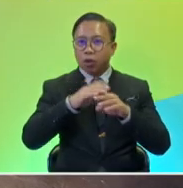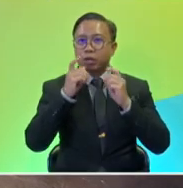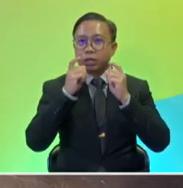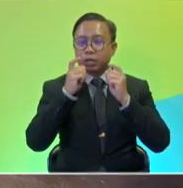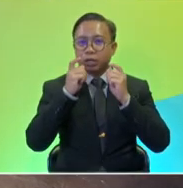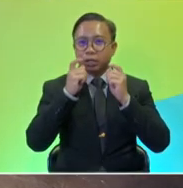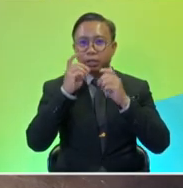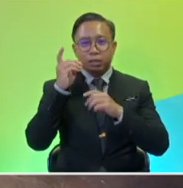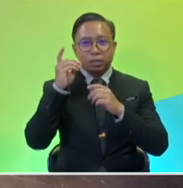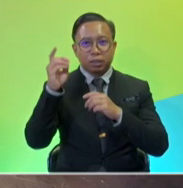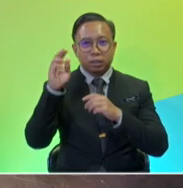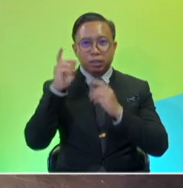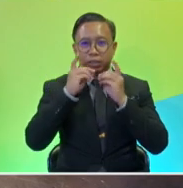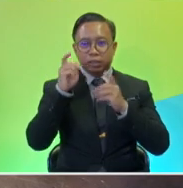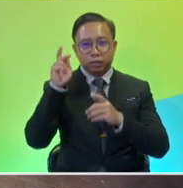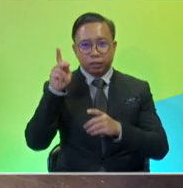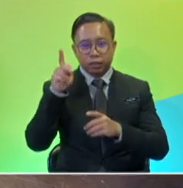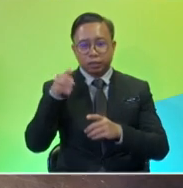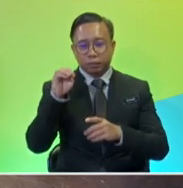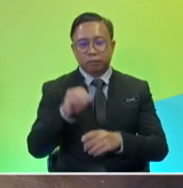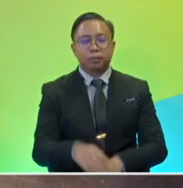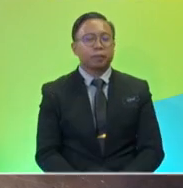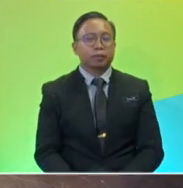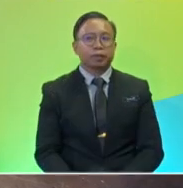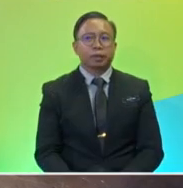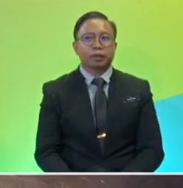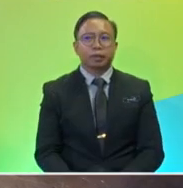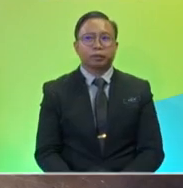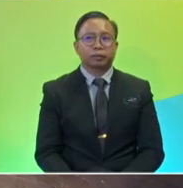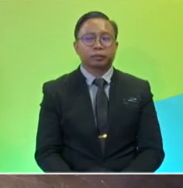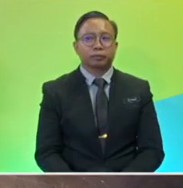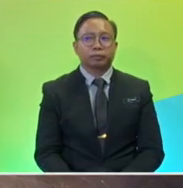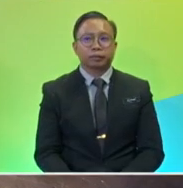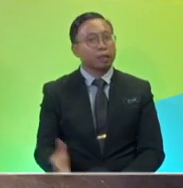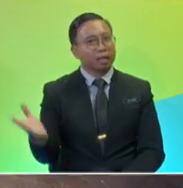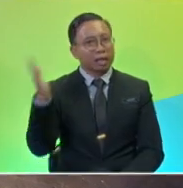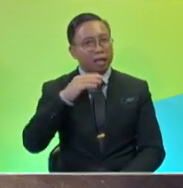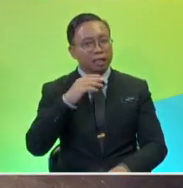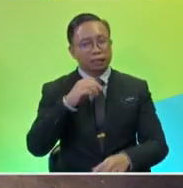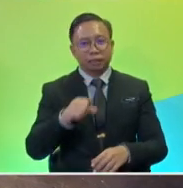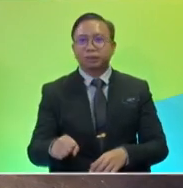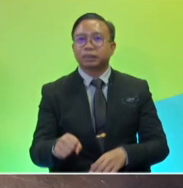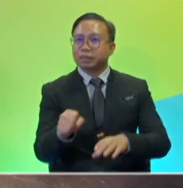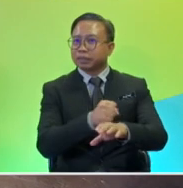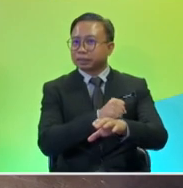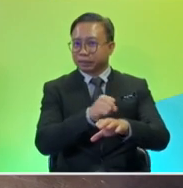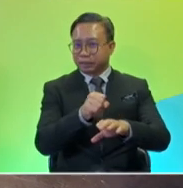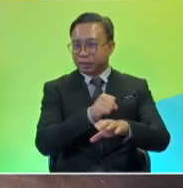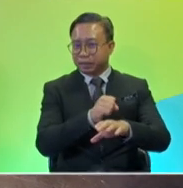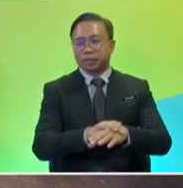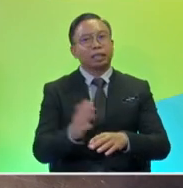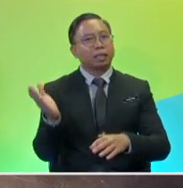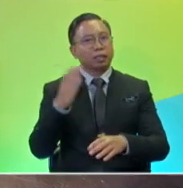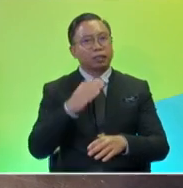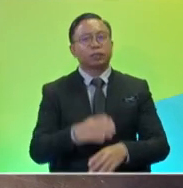EduwebTV KPM. Teacher, I feel like singing the song again. Is that okay? Yeah, definitely. Come. All right, let's all sing our happy holiday song together. Let's